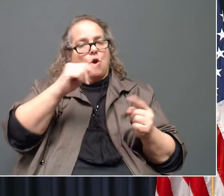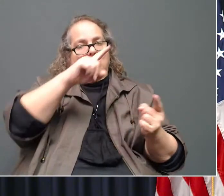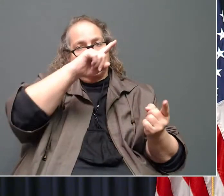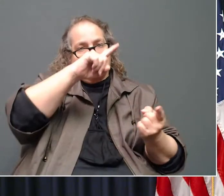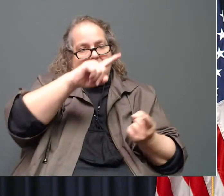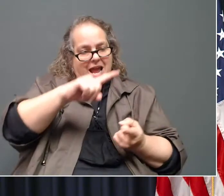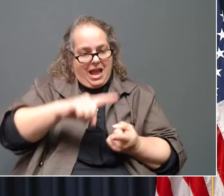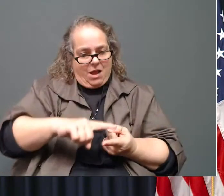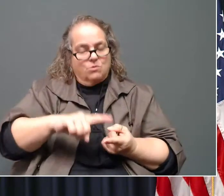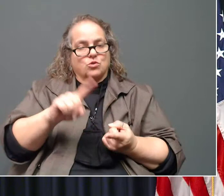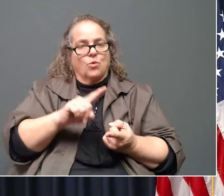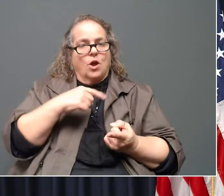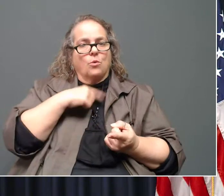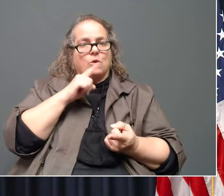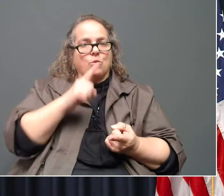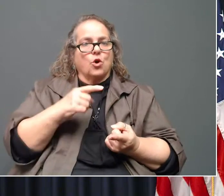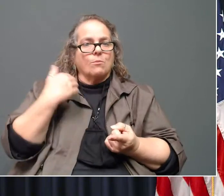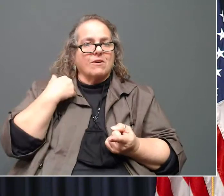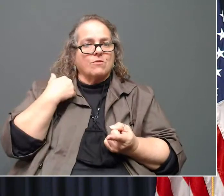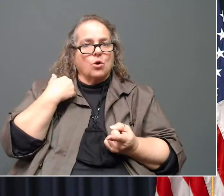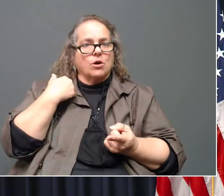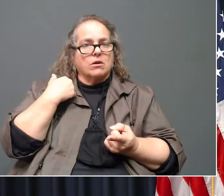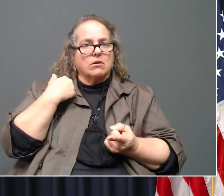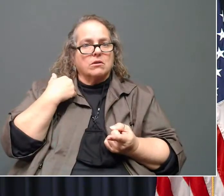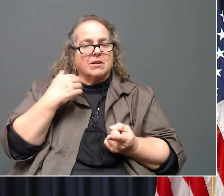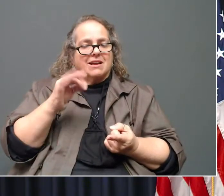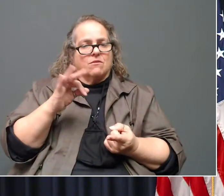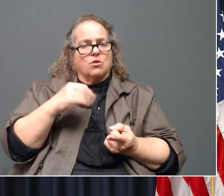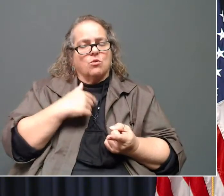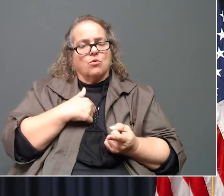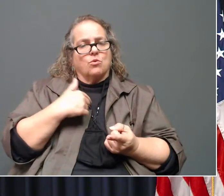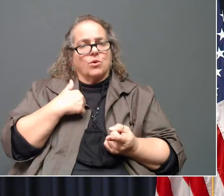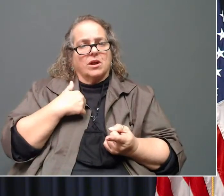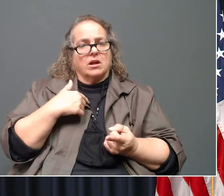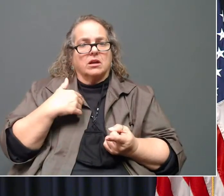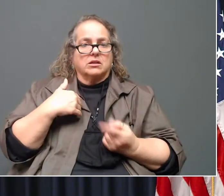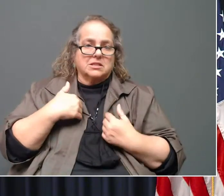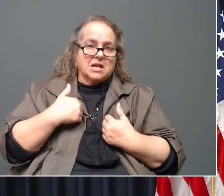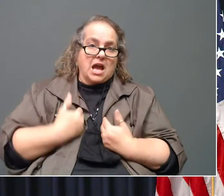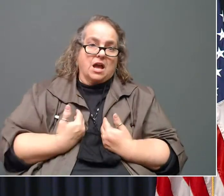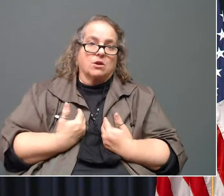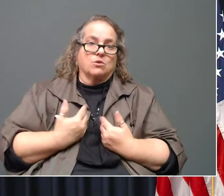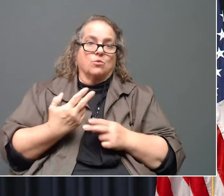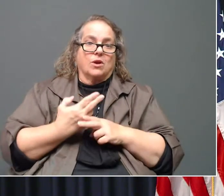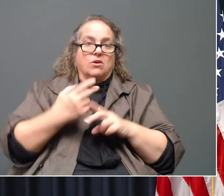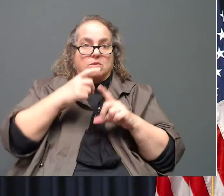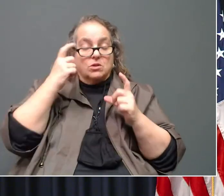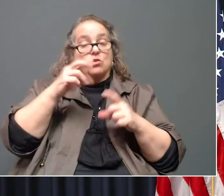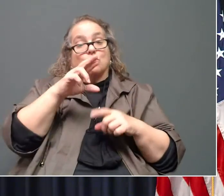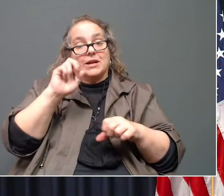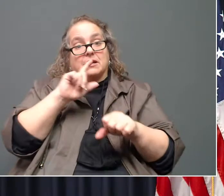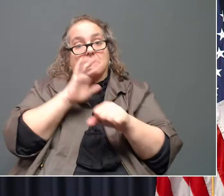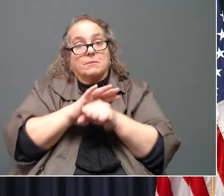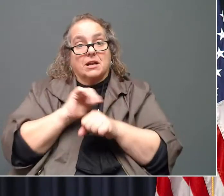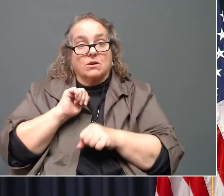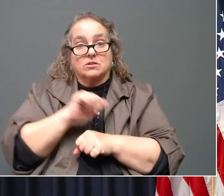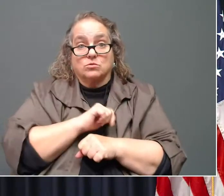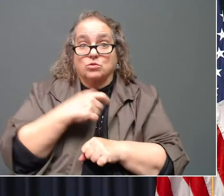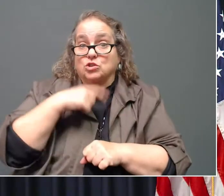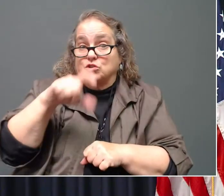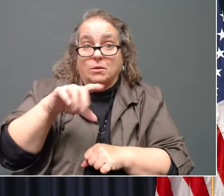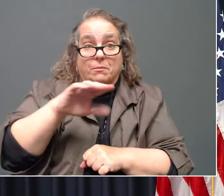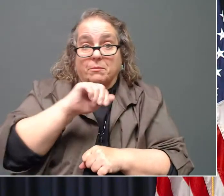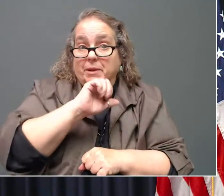gotten over our weariness, and certainly we're all weary, but are recommitted, we ought to get down where we were